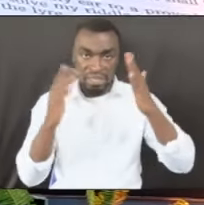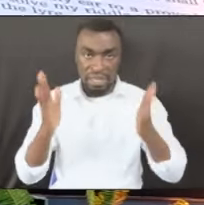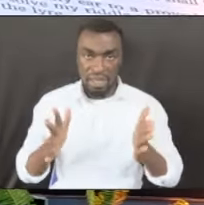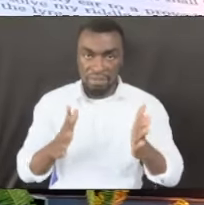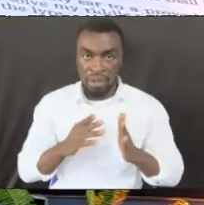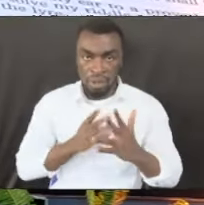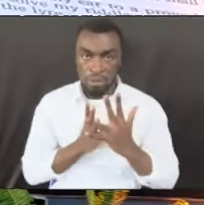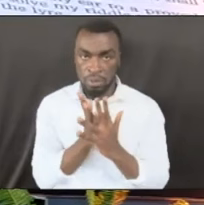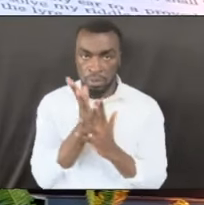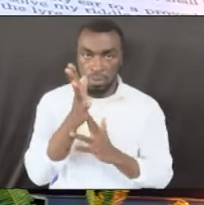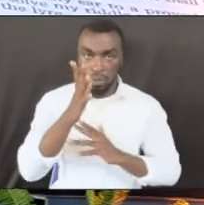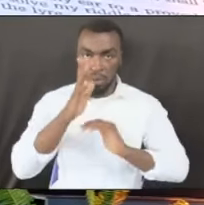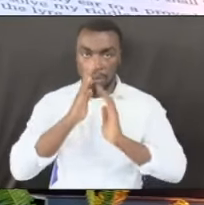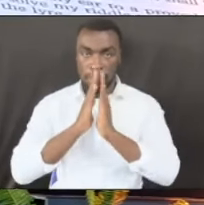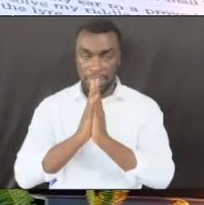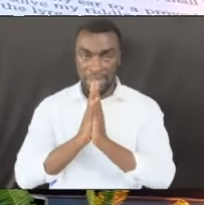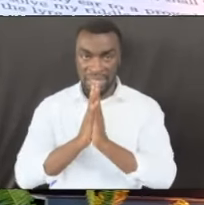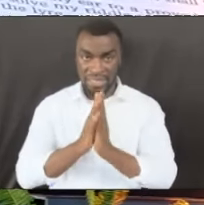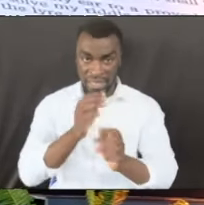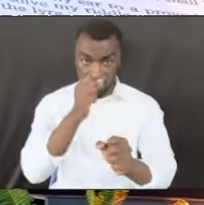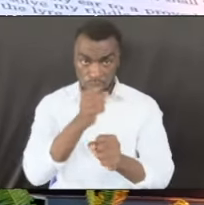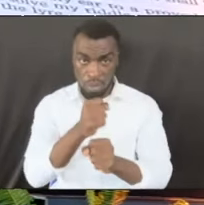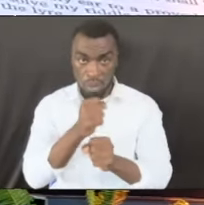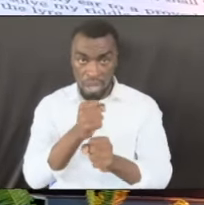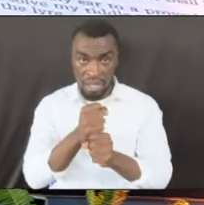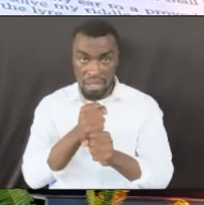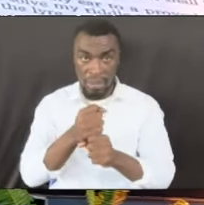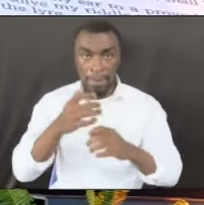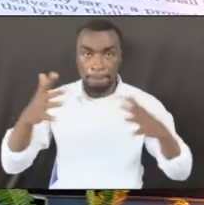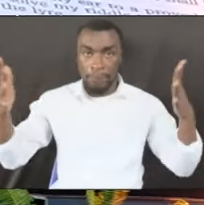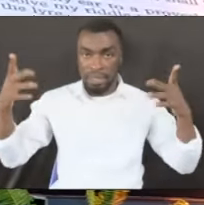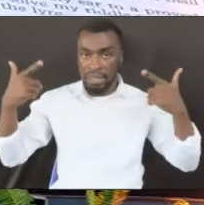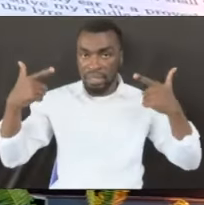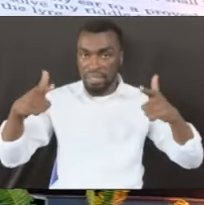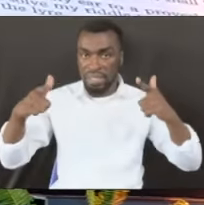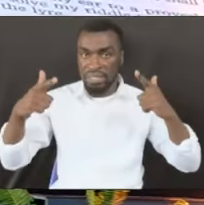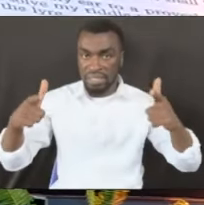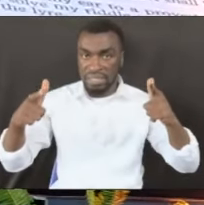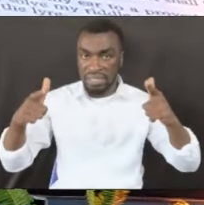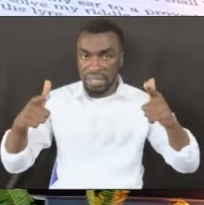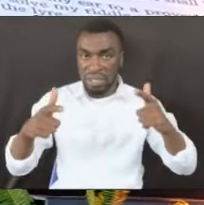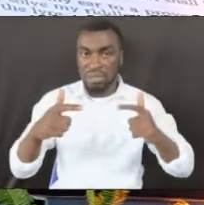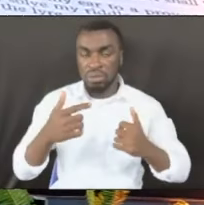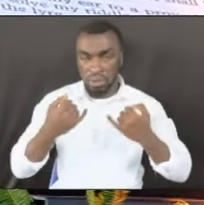and labors, greater success will attend his efforts.